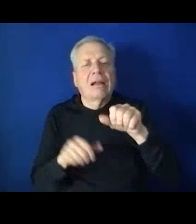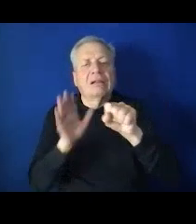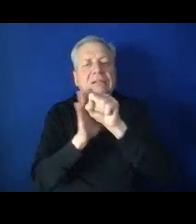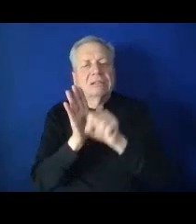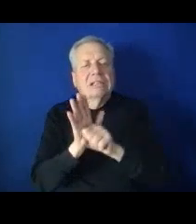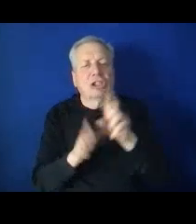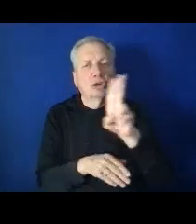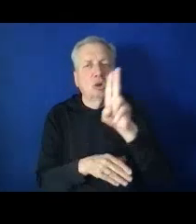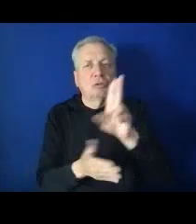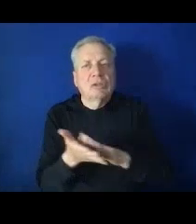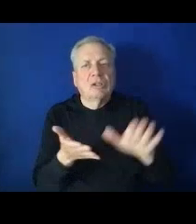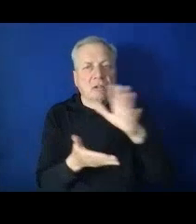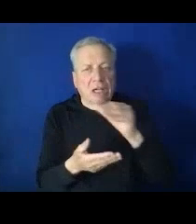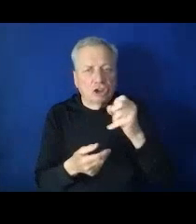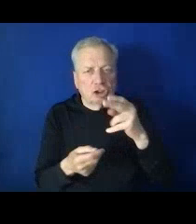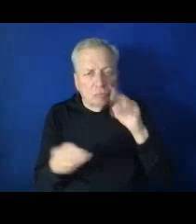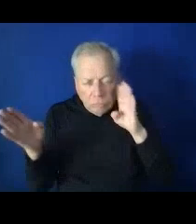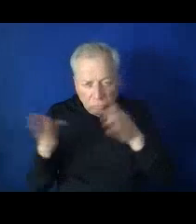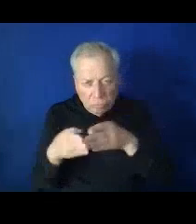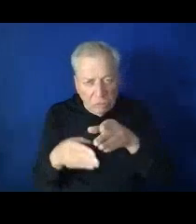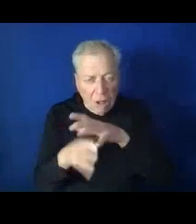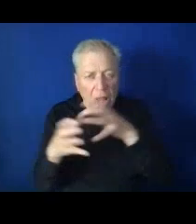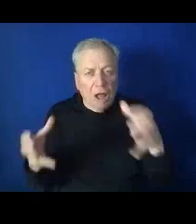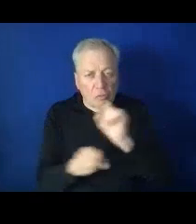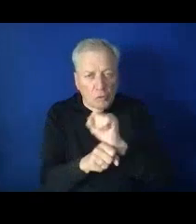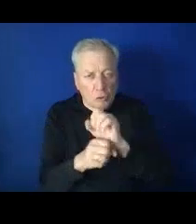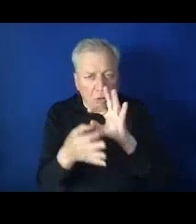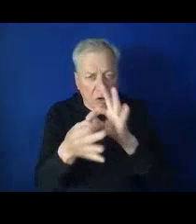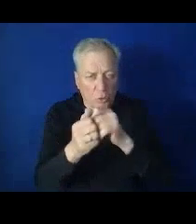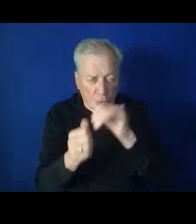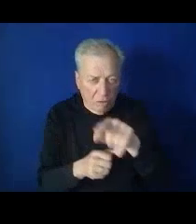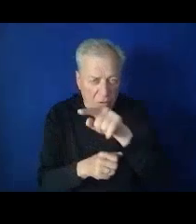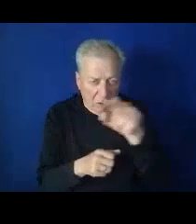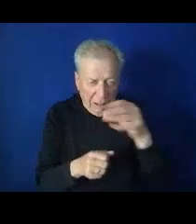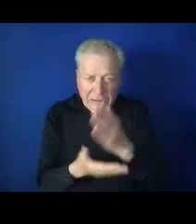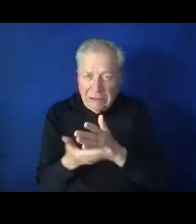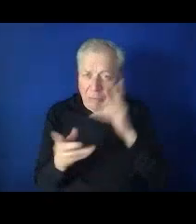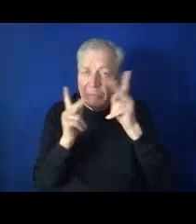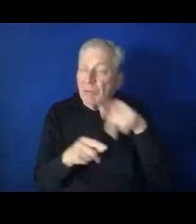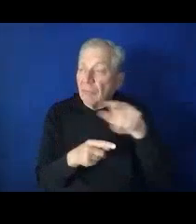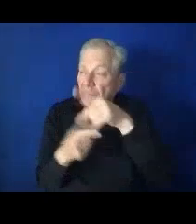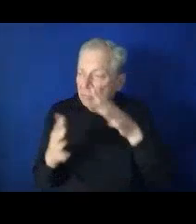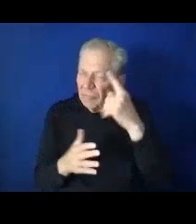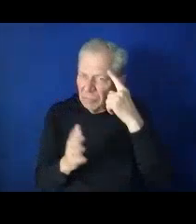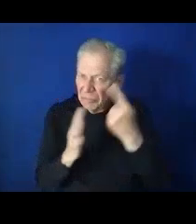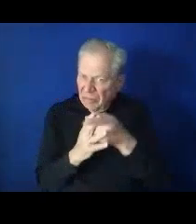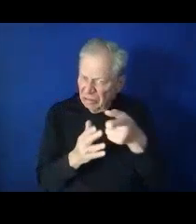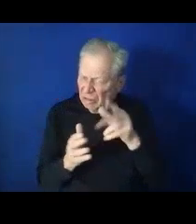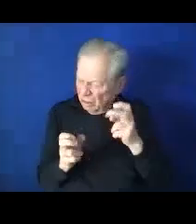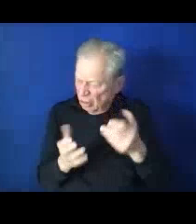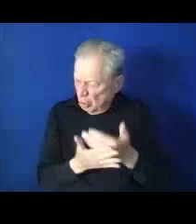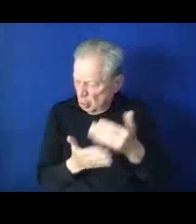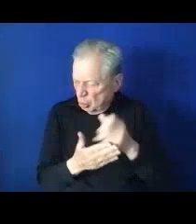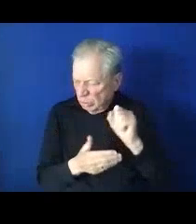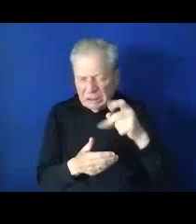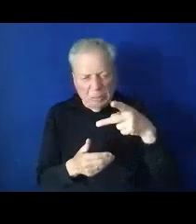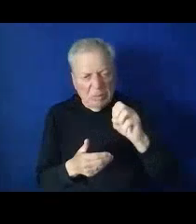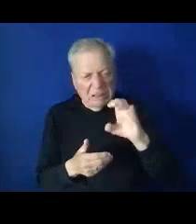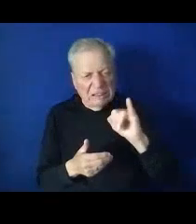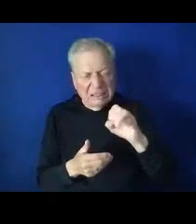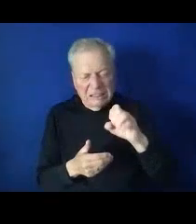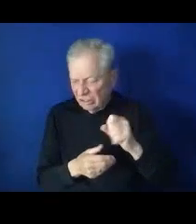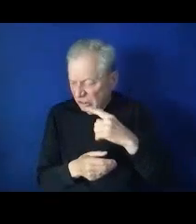this species and done lots of work. And so some people think that it's a new species, and the Flora